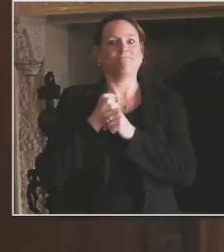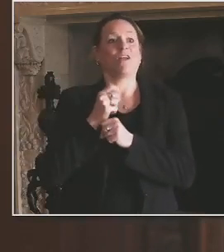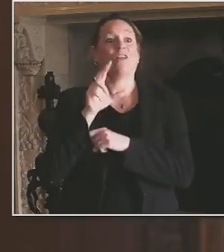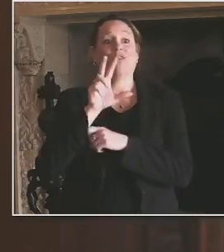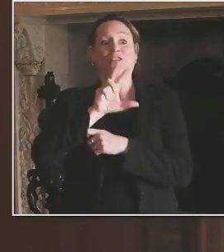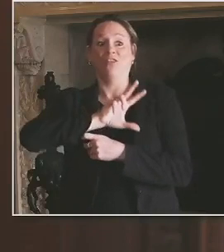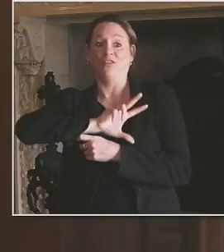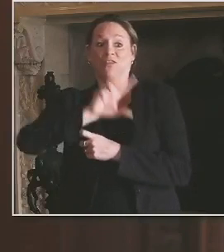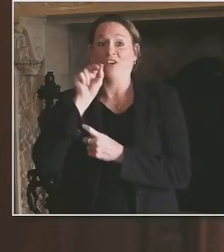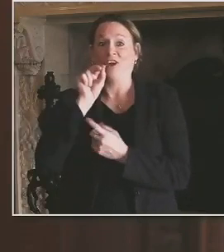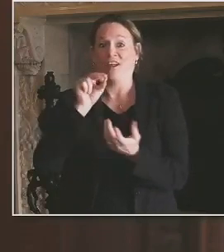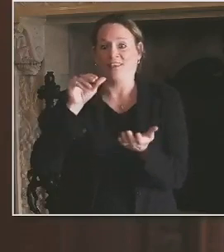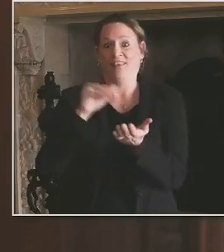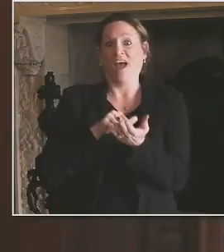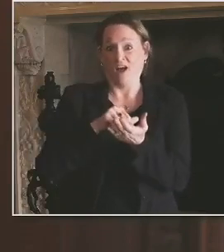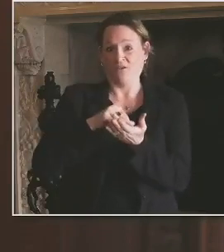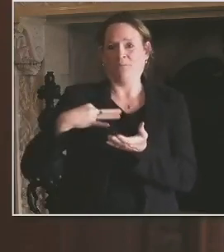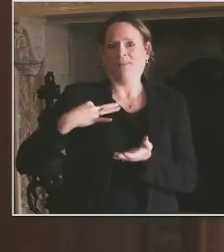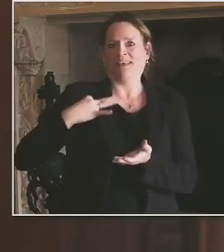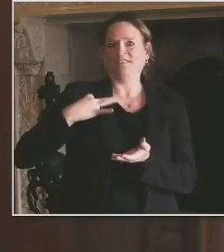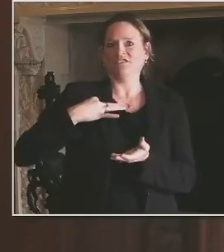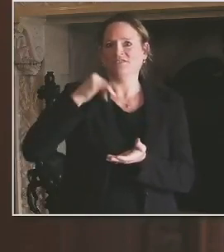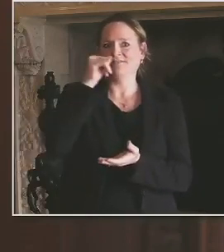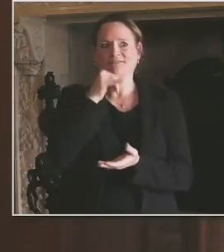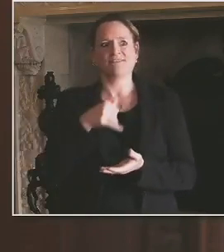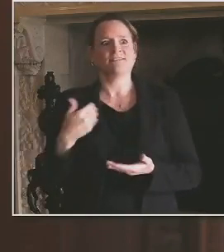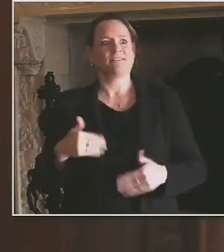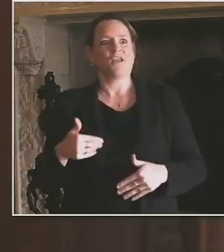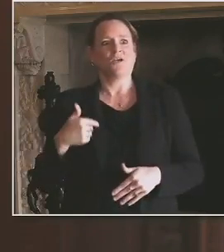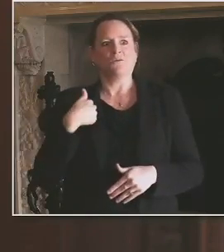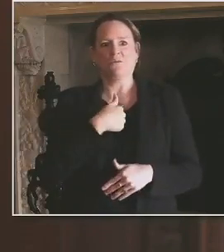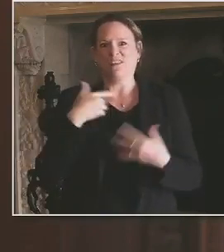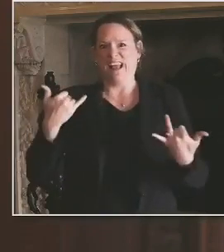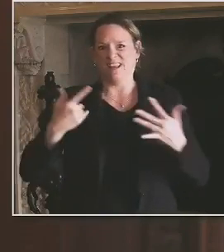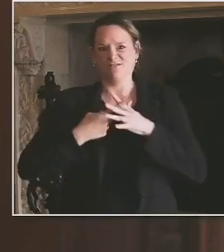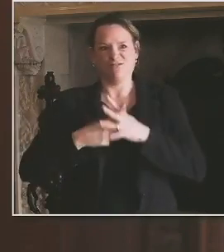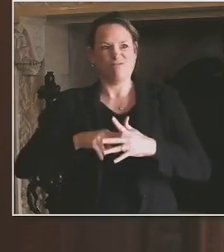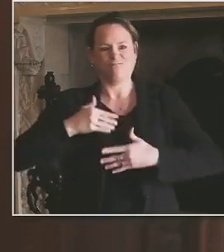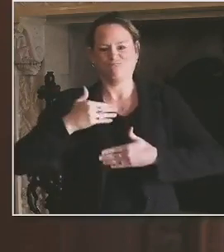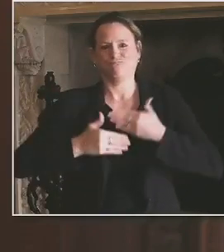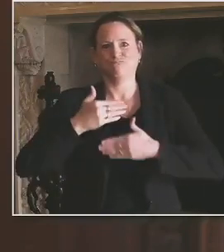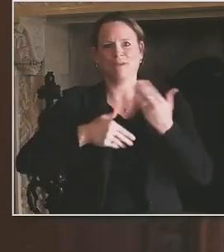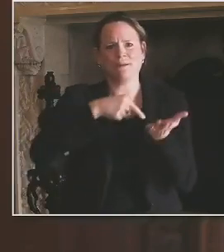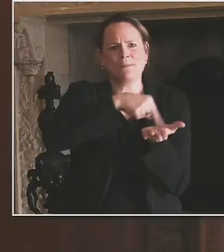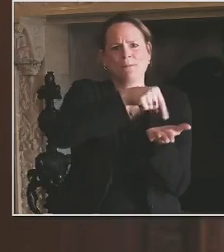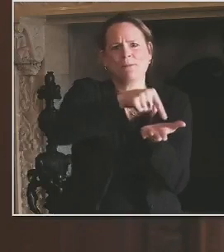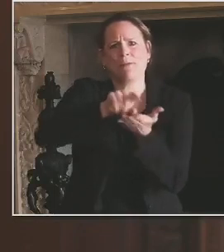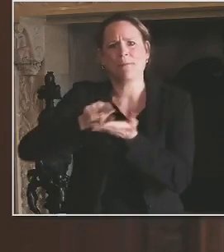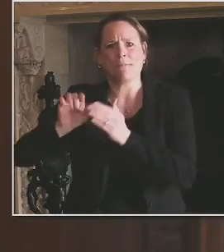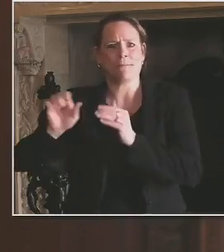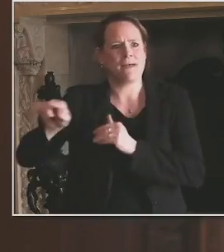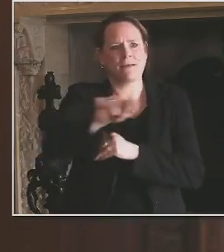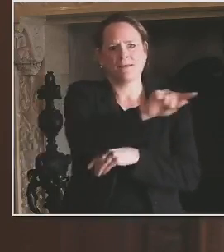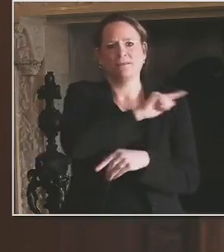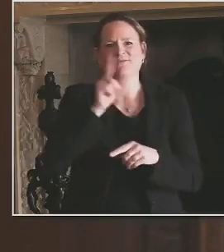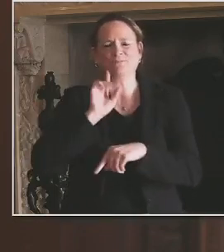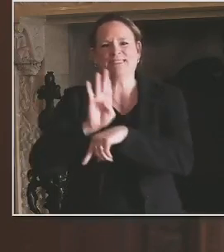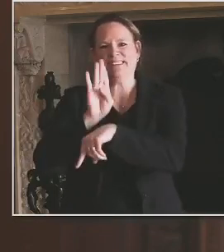sending payments to businesses this week. These funds will be critical as they are targeted